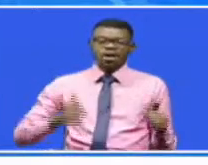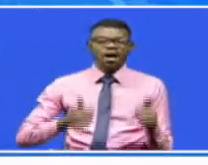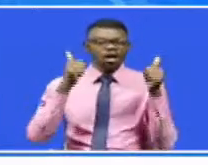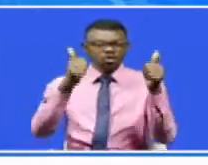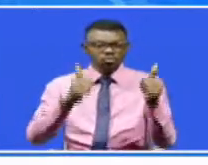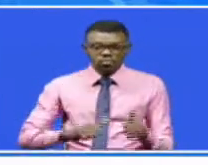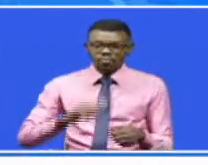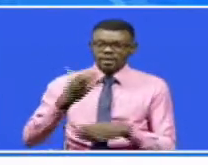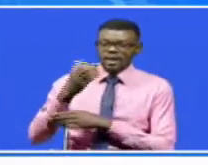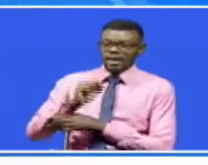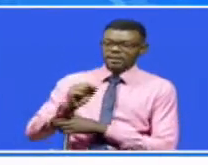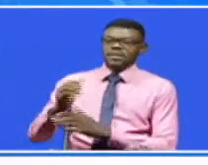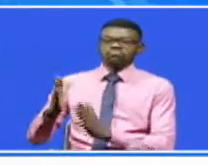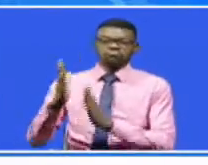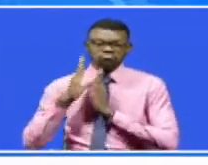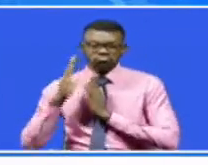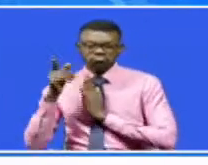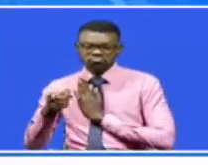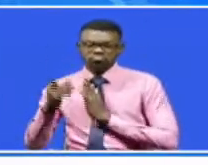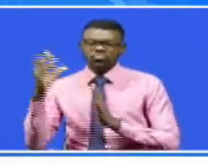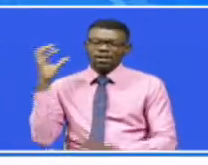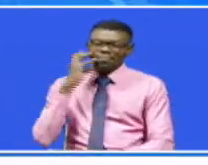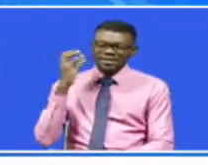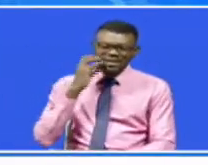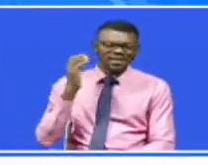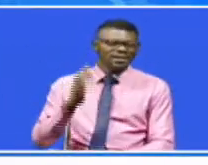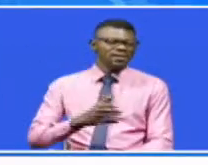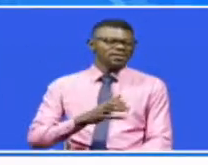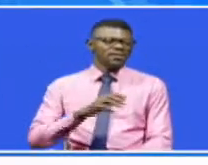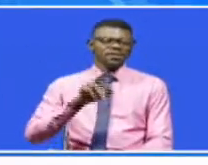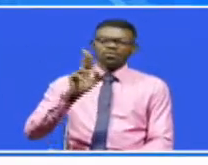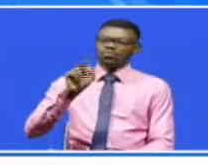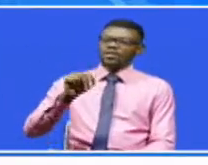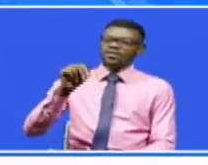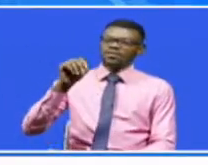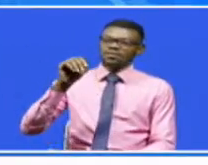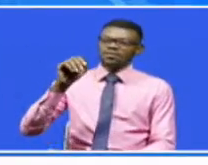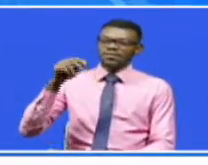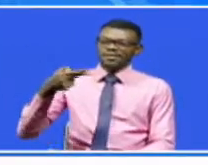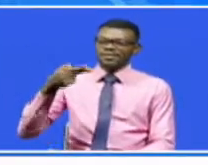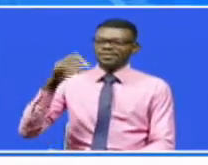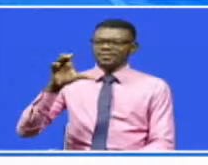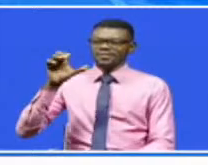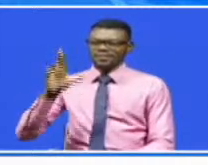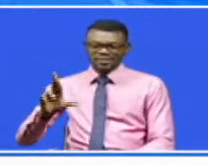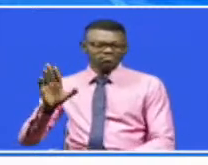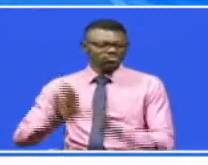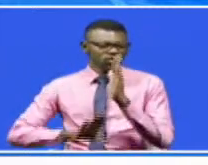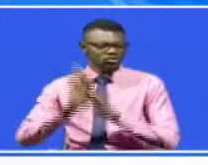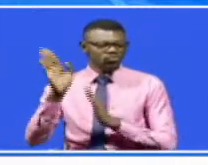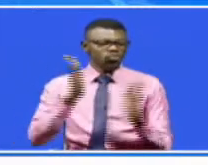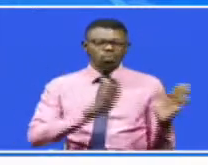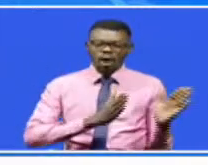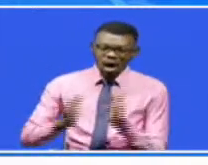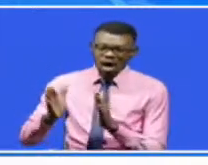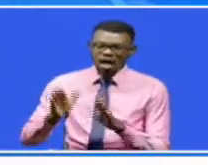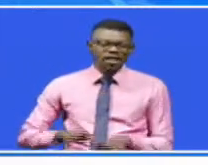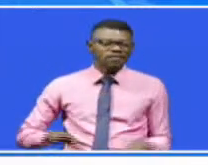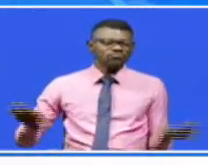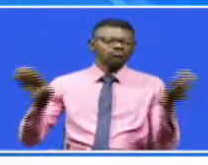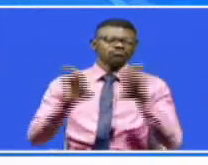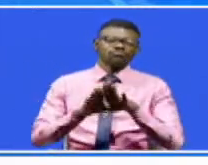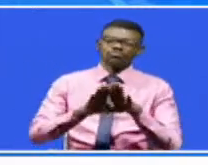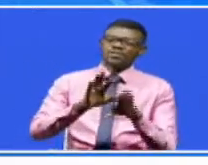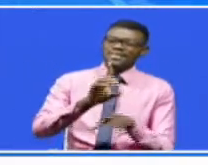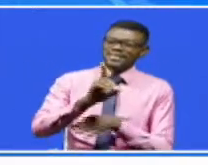issued by the Interior Cabinet Secretary, Dr. Fred Matiang’i, to have the UNHCR develop a roadmap for the closure of the Dadaab and